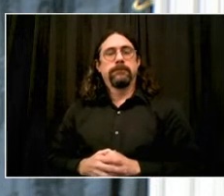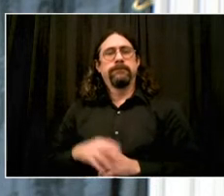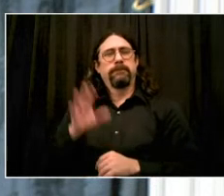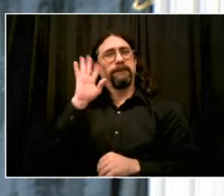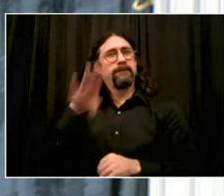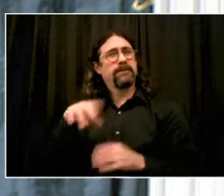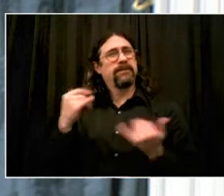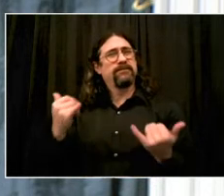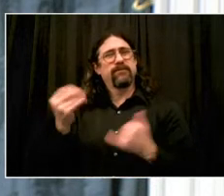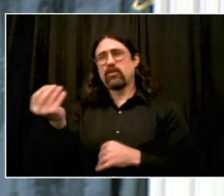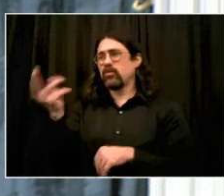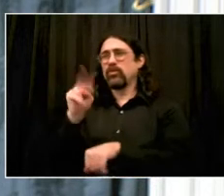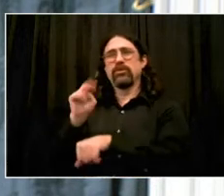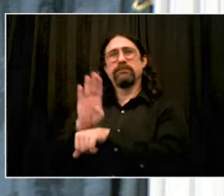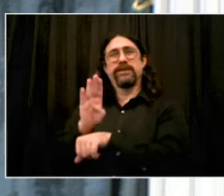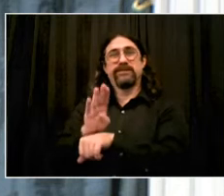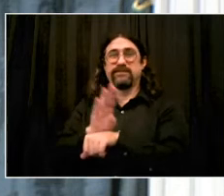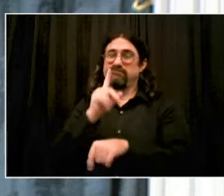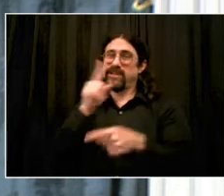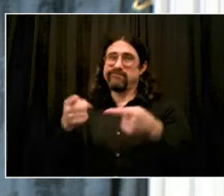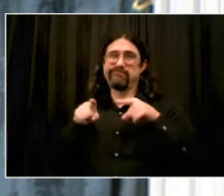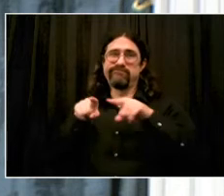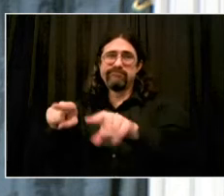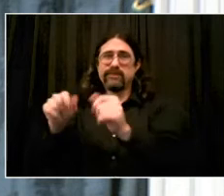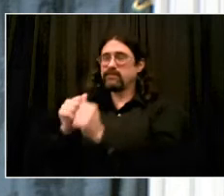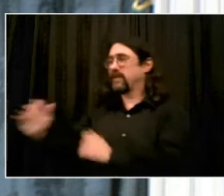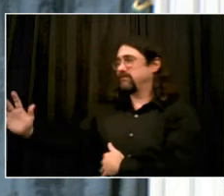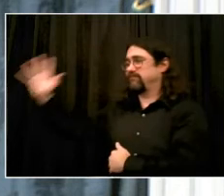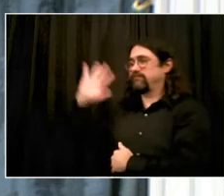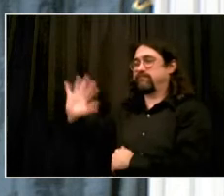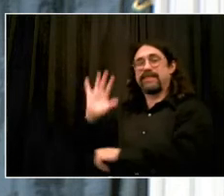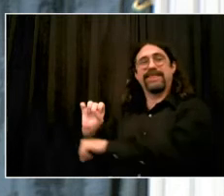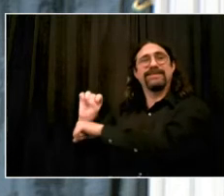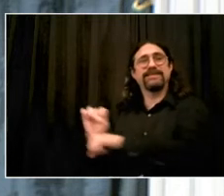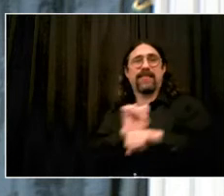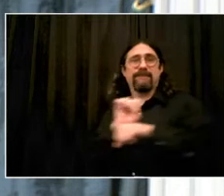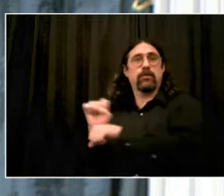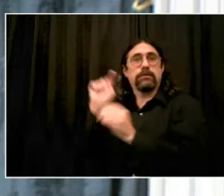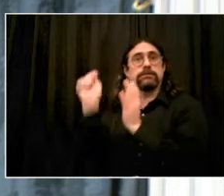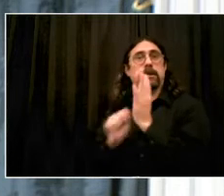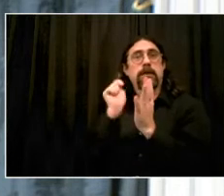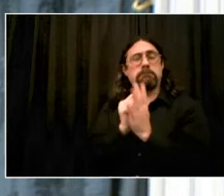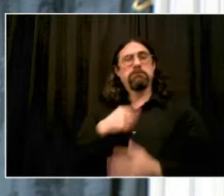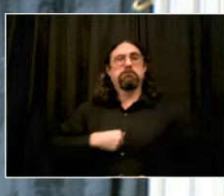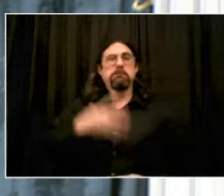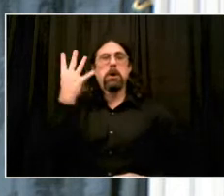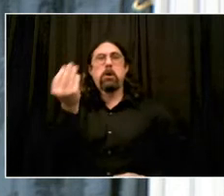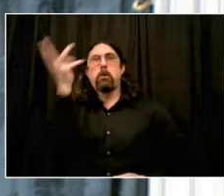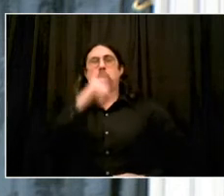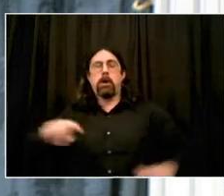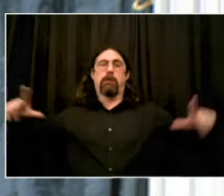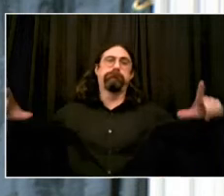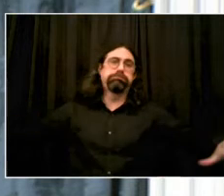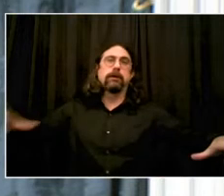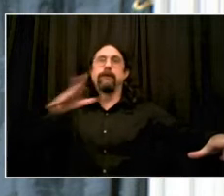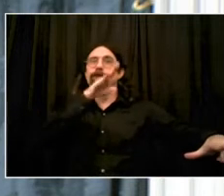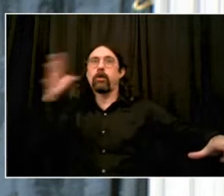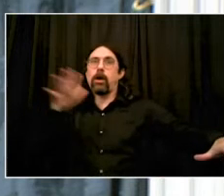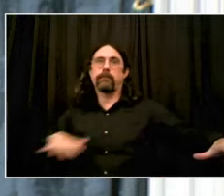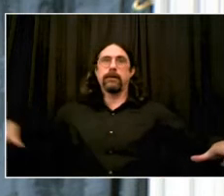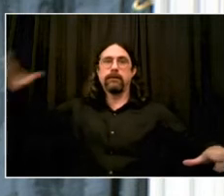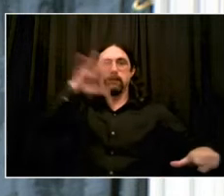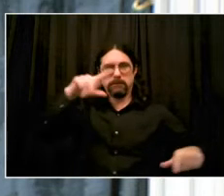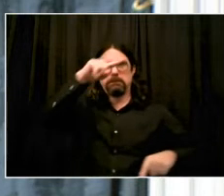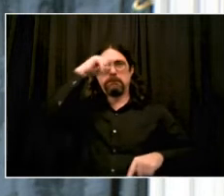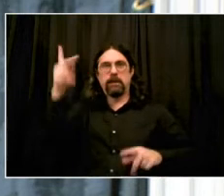Garvey, based in Harlem 100 years ago, built one of the largest community movements in history on an economic platform of